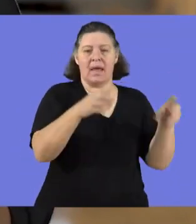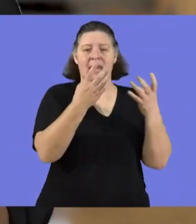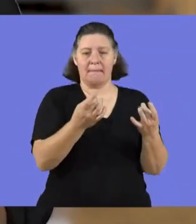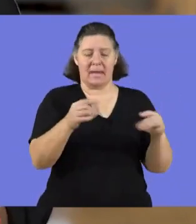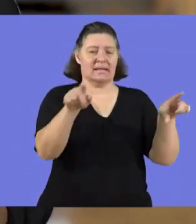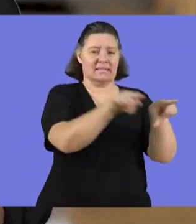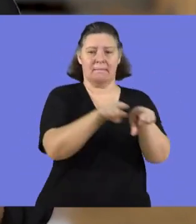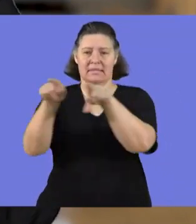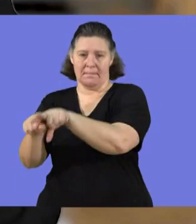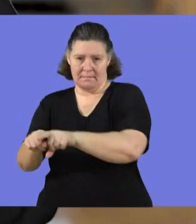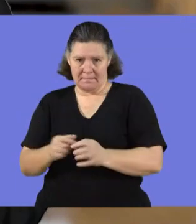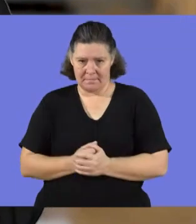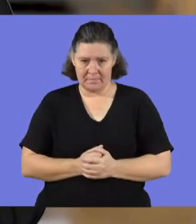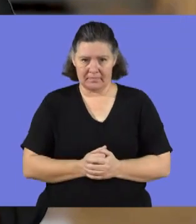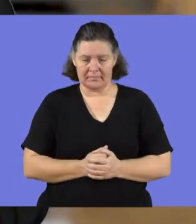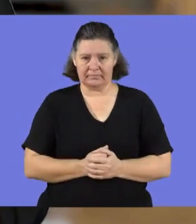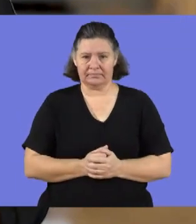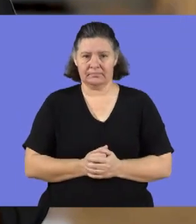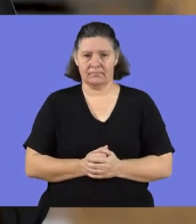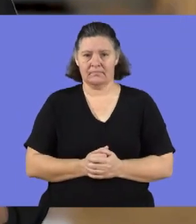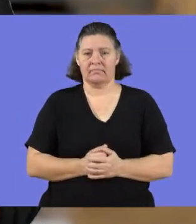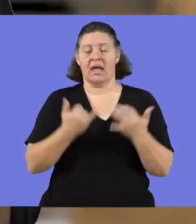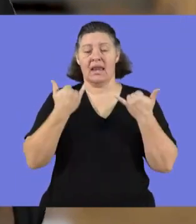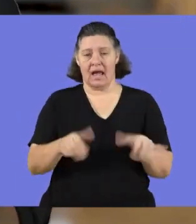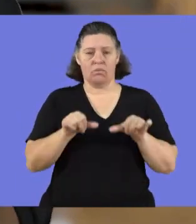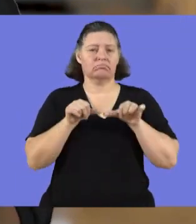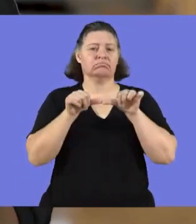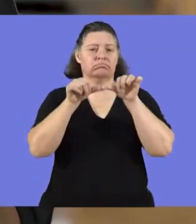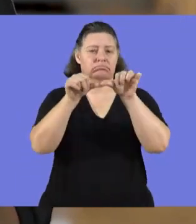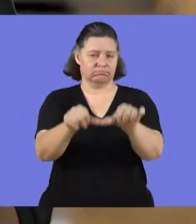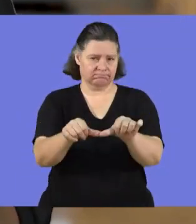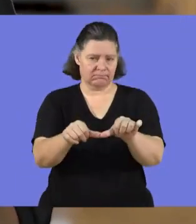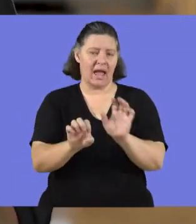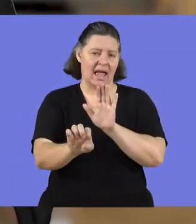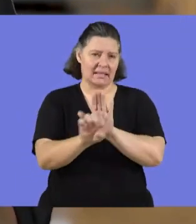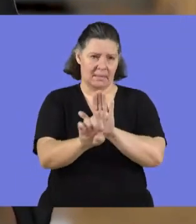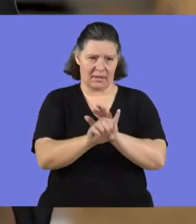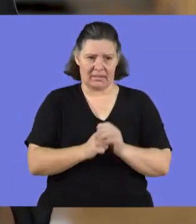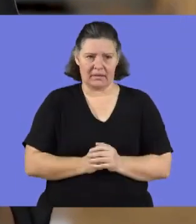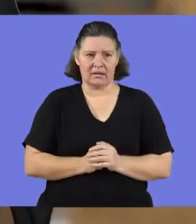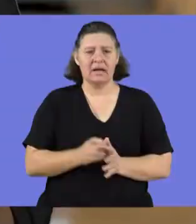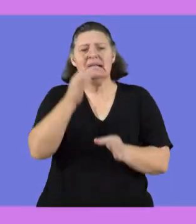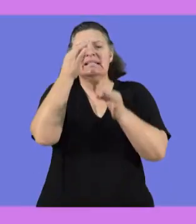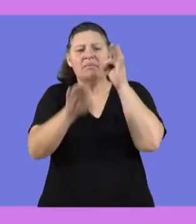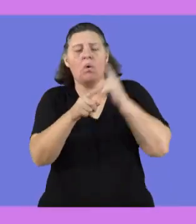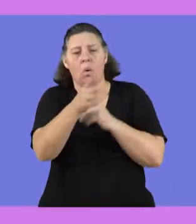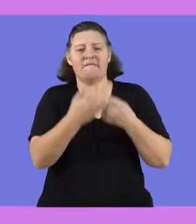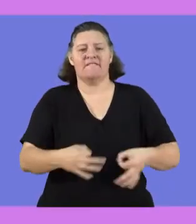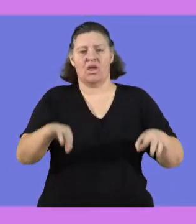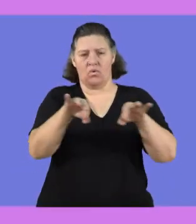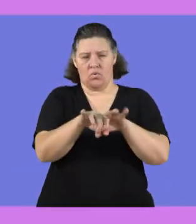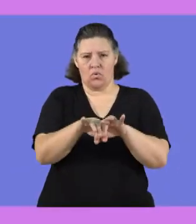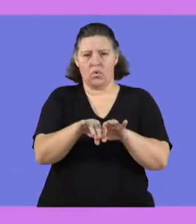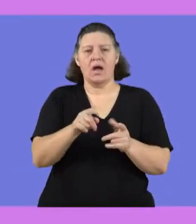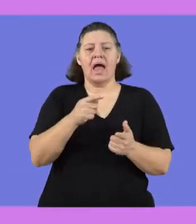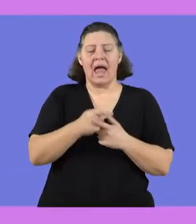know that those values are equivalent. Let us continue with the second example. Simplify